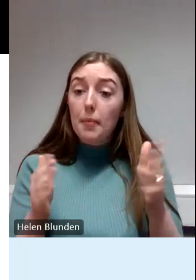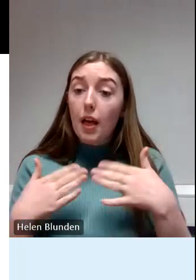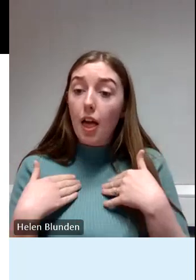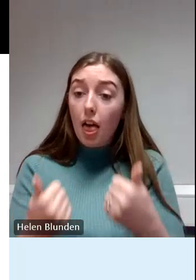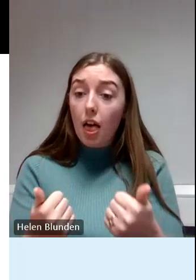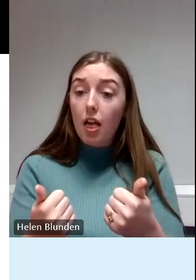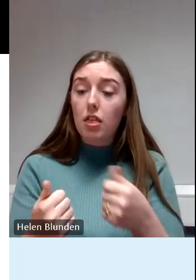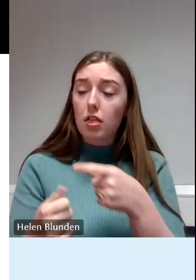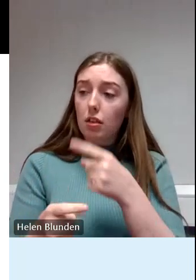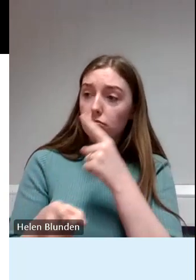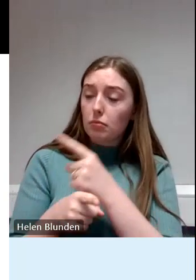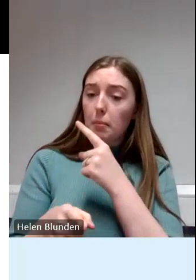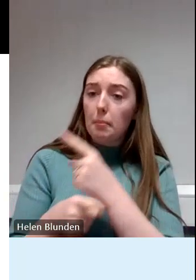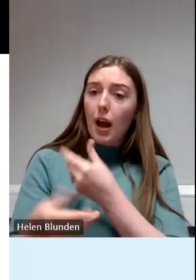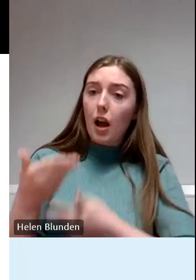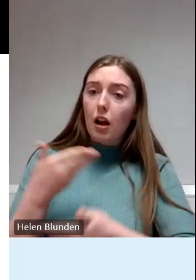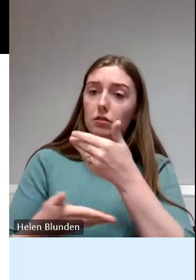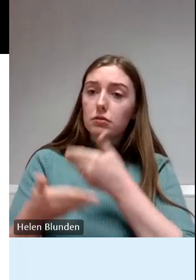about,